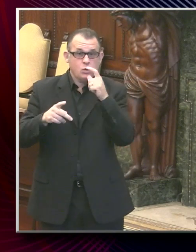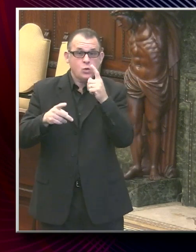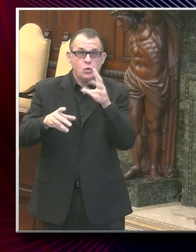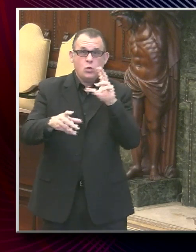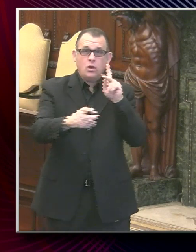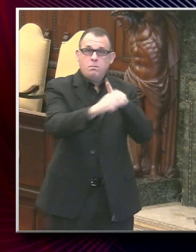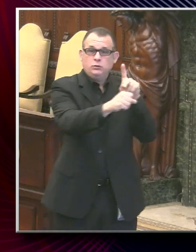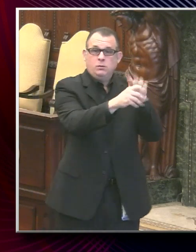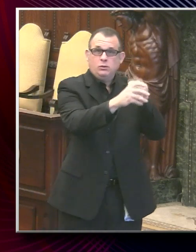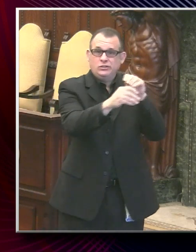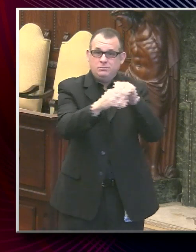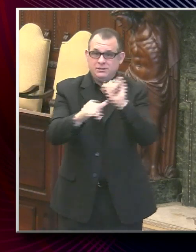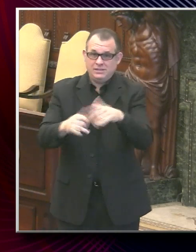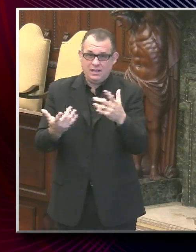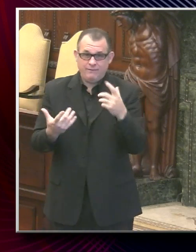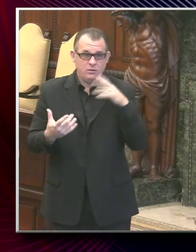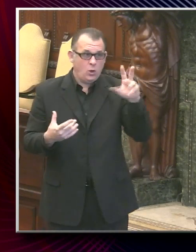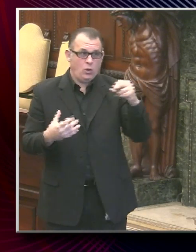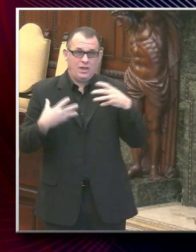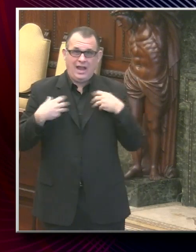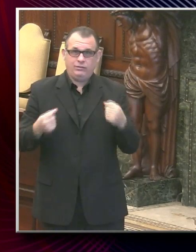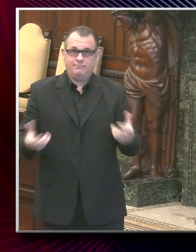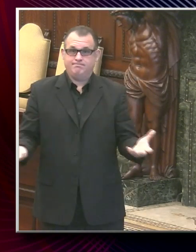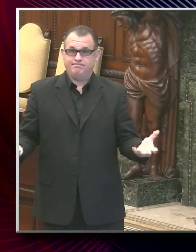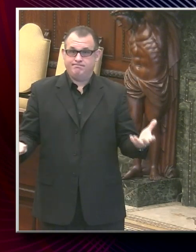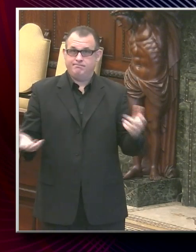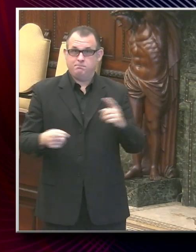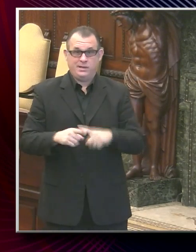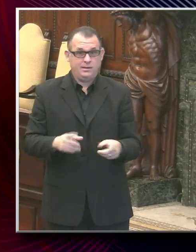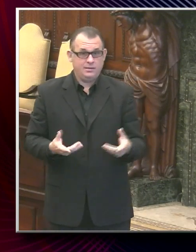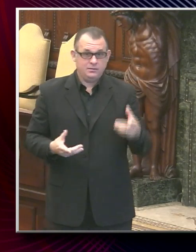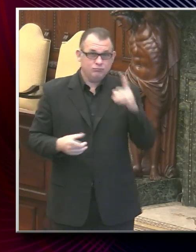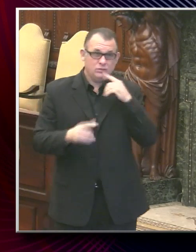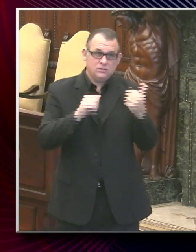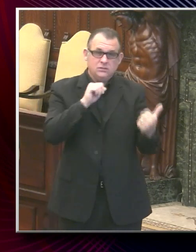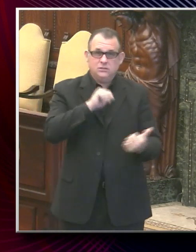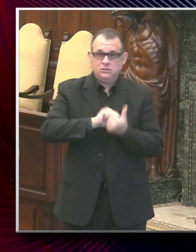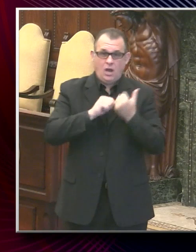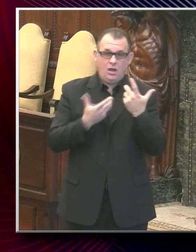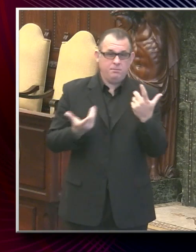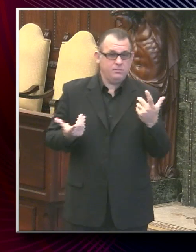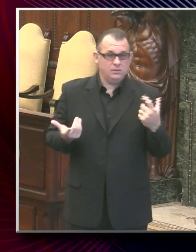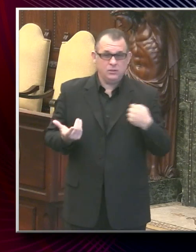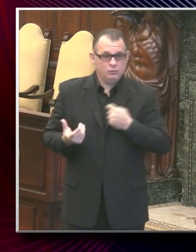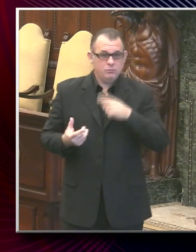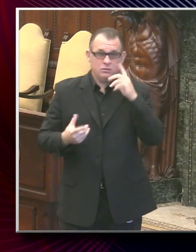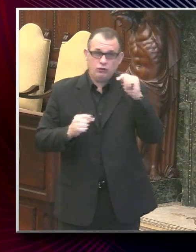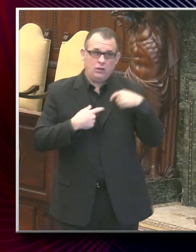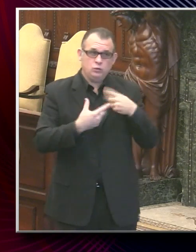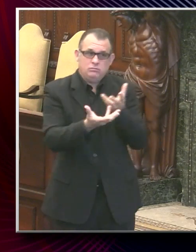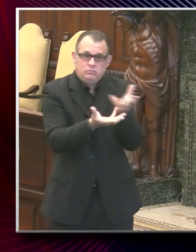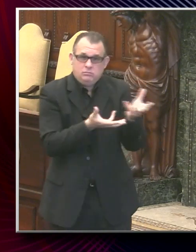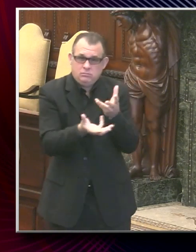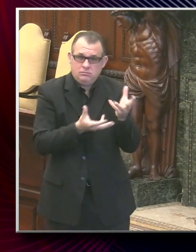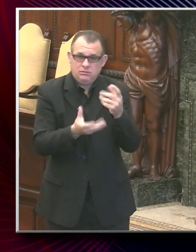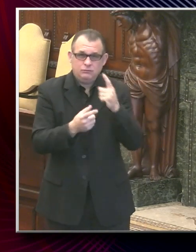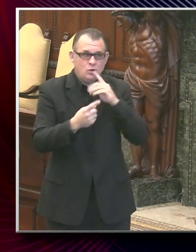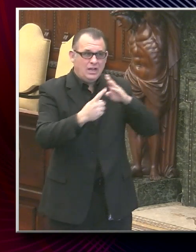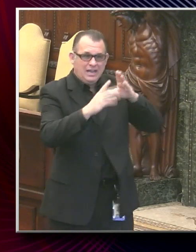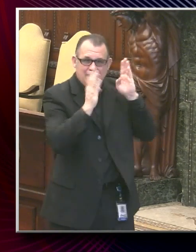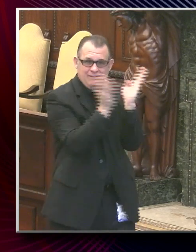their health perspective. And I think that would be dumb to do. We would certainly interact with them and try to convince them not to do